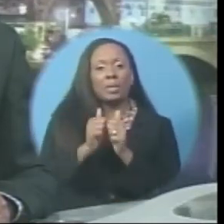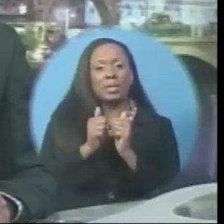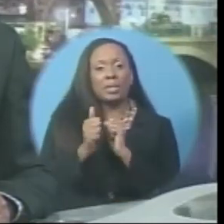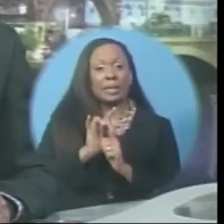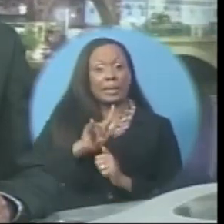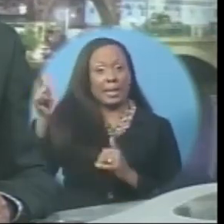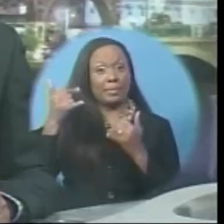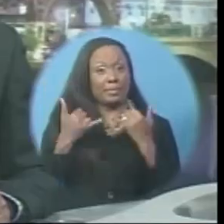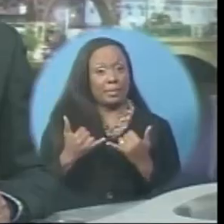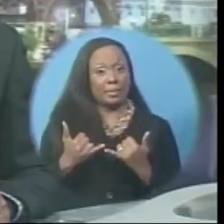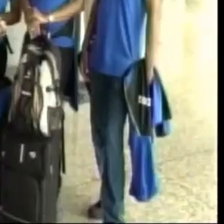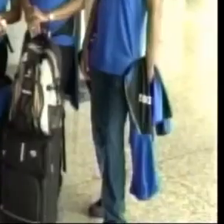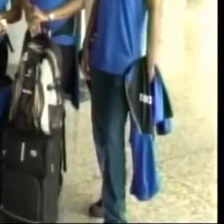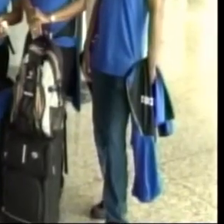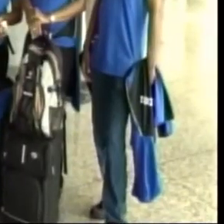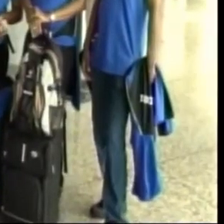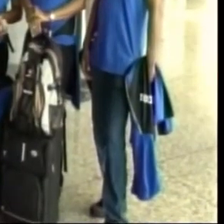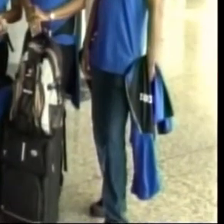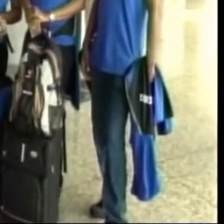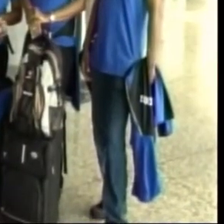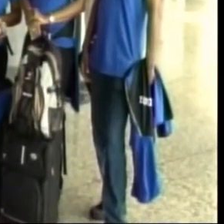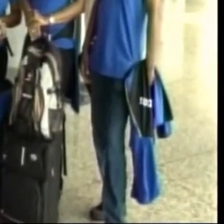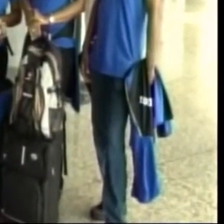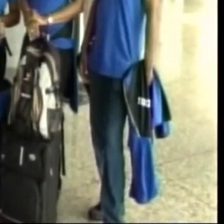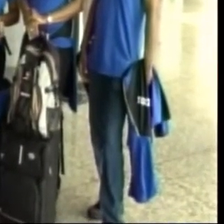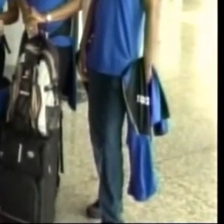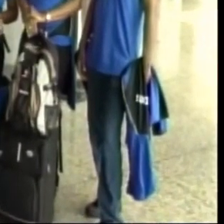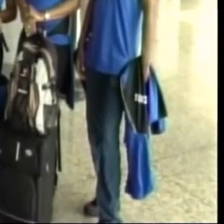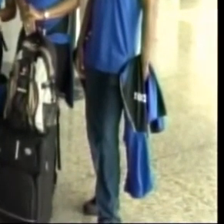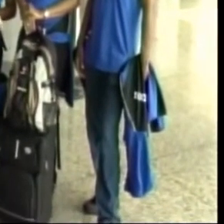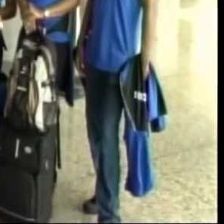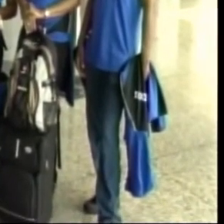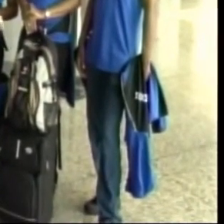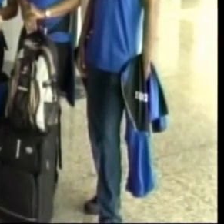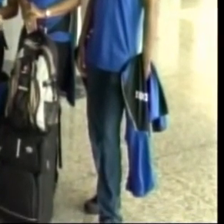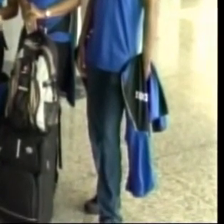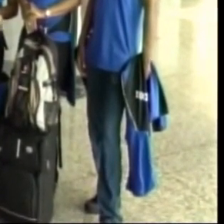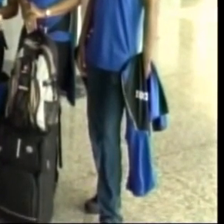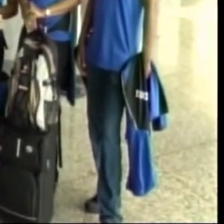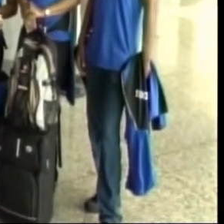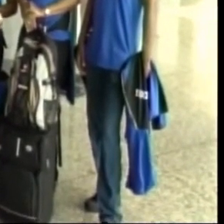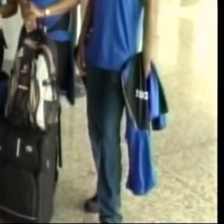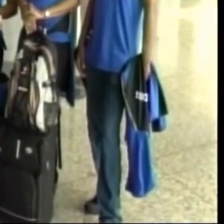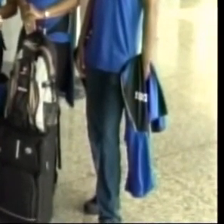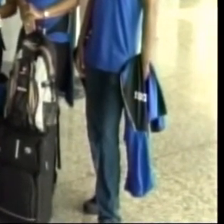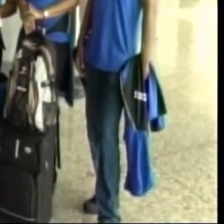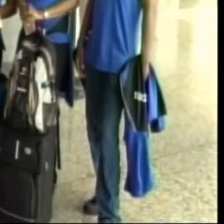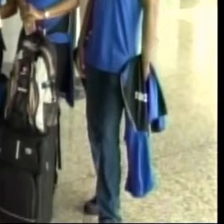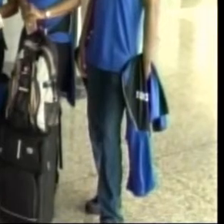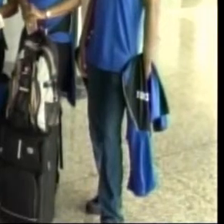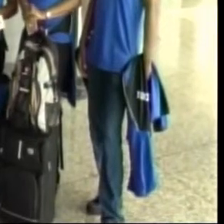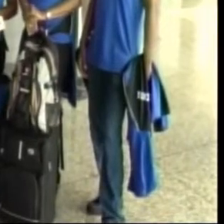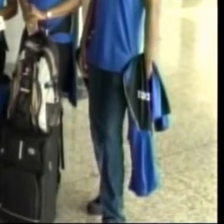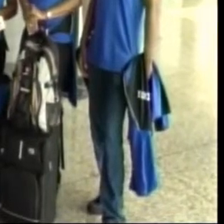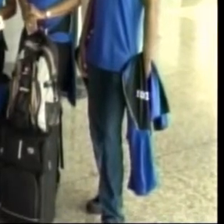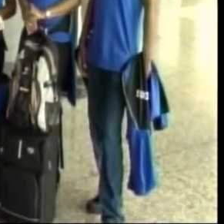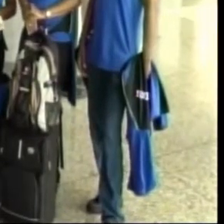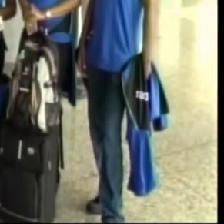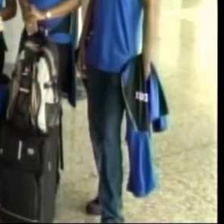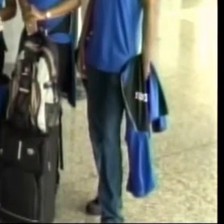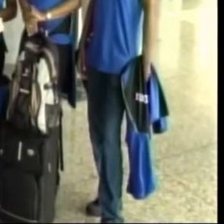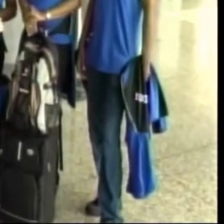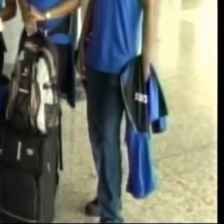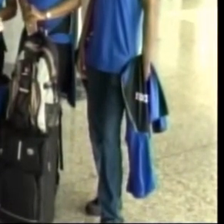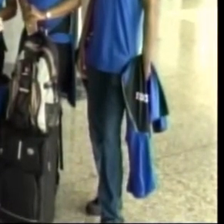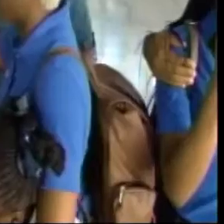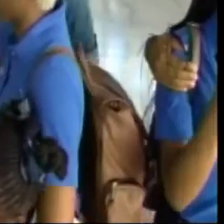The contingency includes competitors Rashida Griffith, Tanisha Hall, and Takia Jordan, who will be competing in the areas